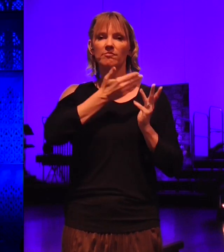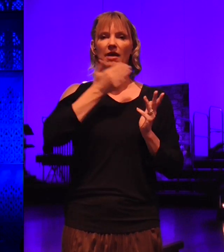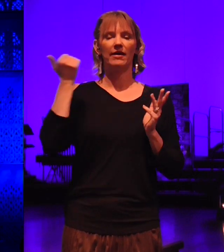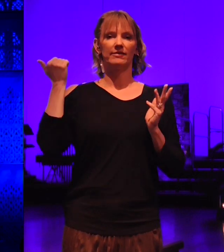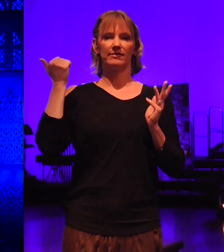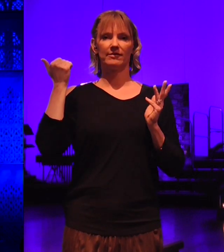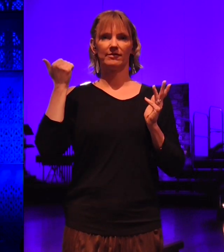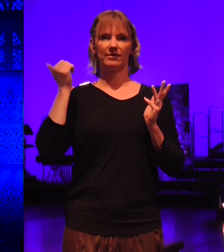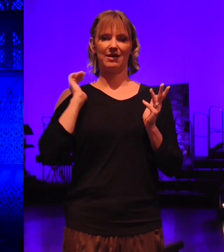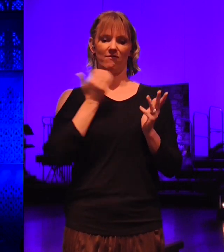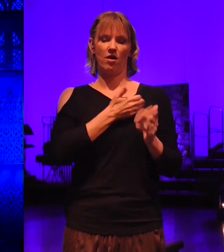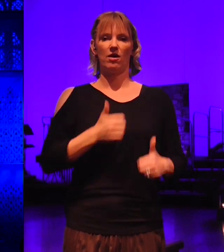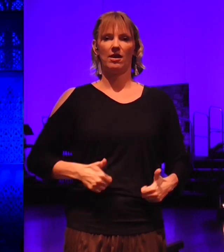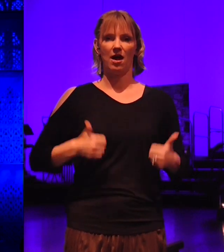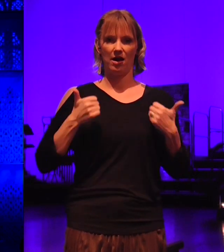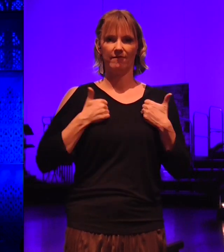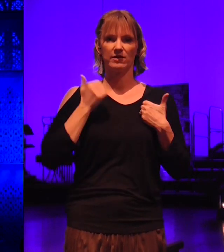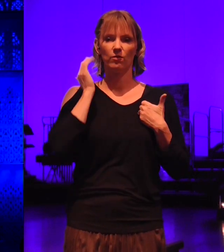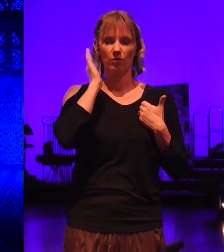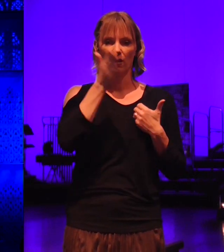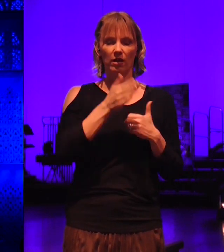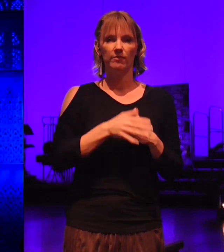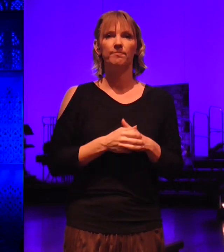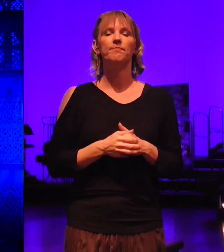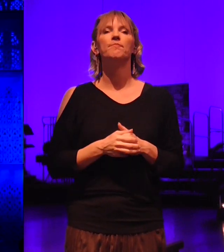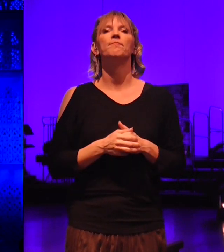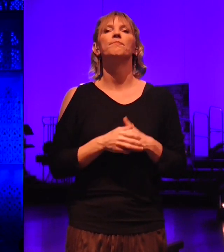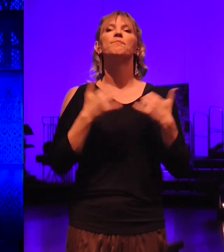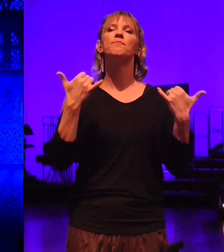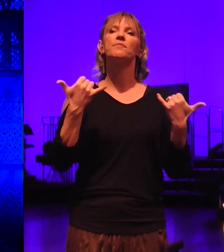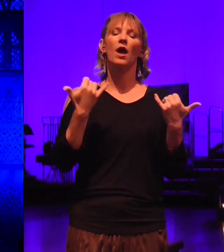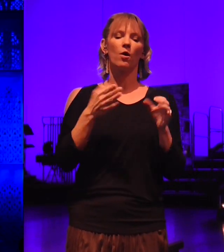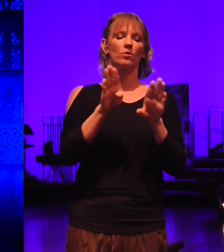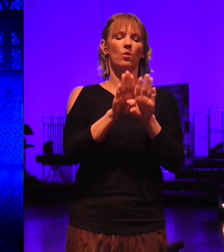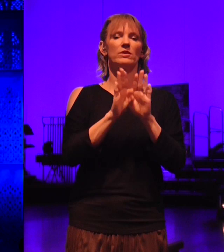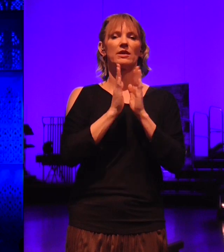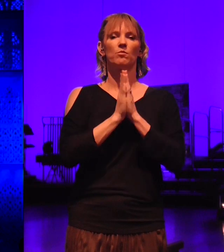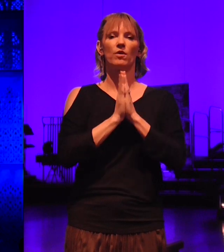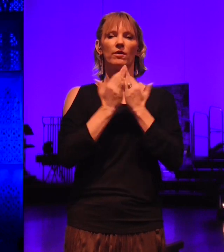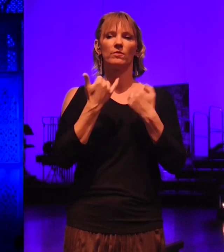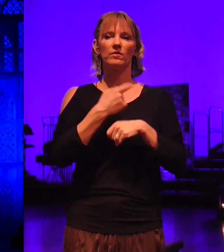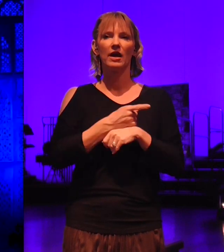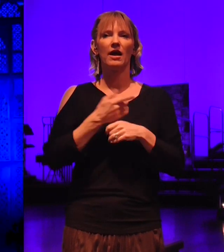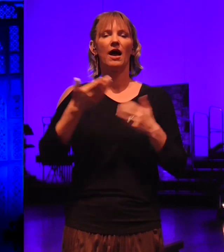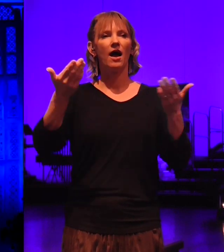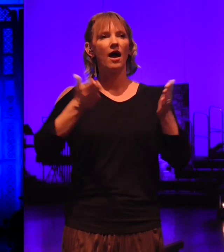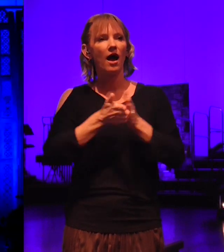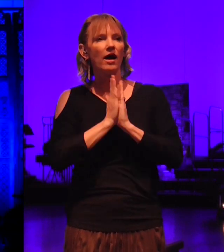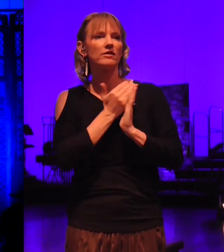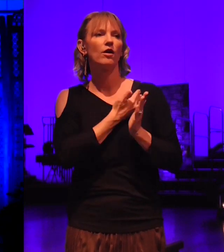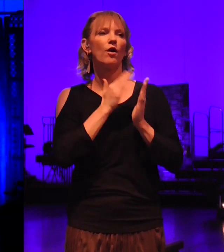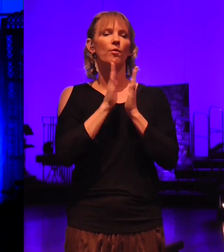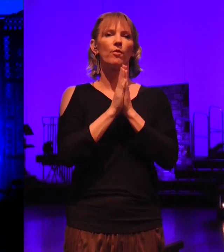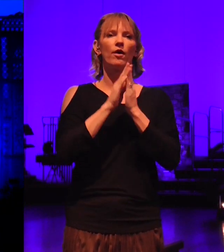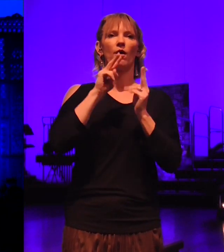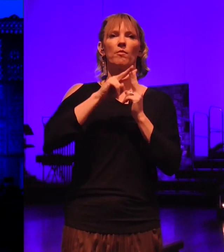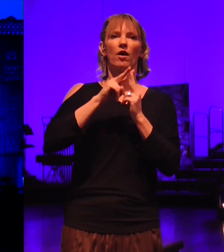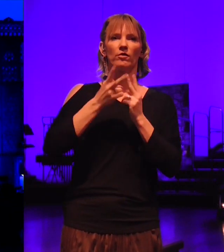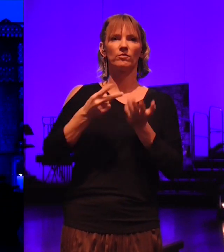our lives. So moving into a closing prayer today, I invite any of our prayer practitioners to stand with me.